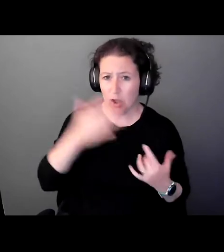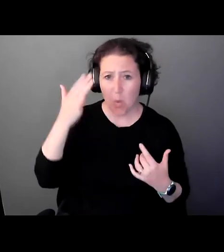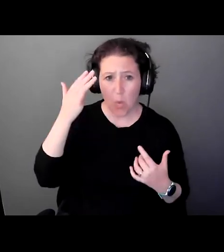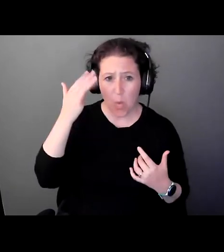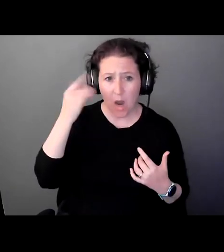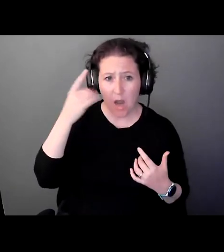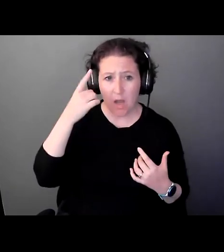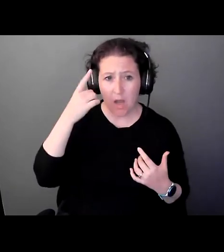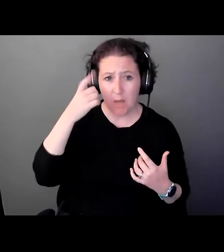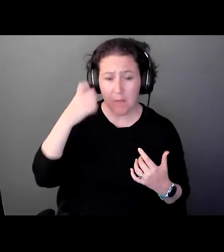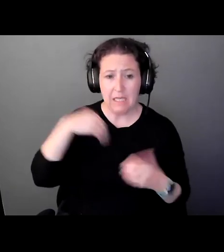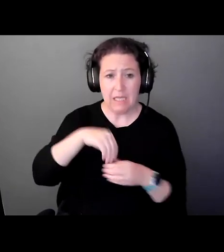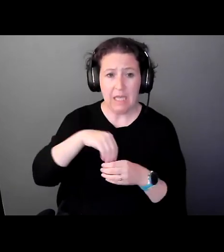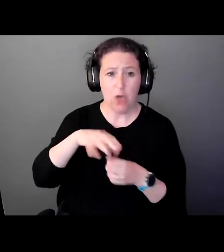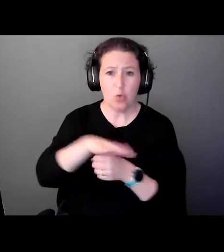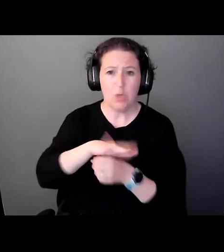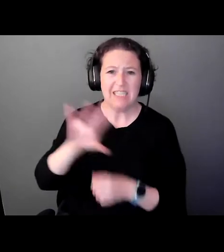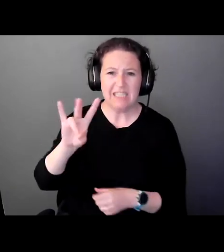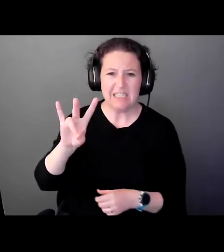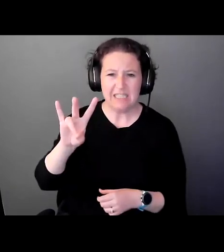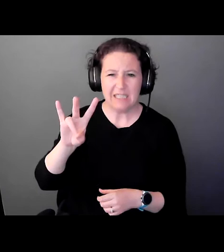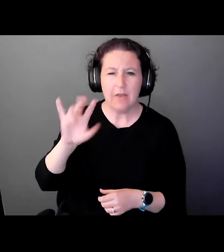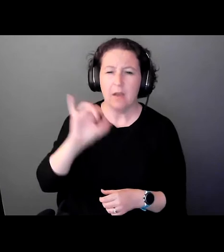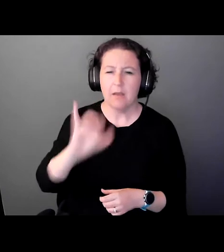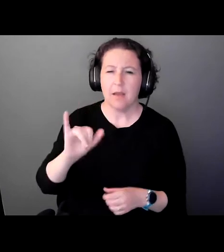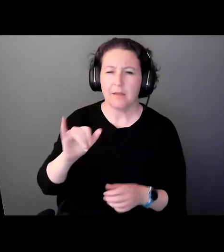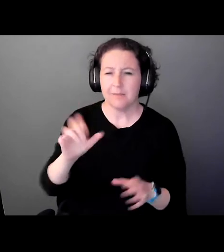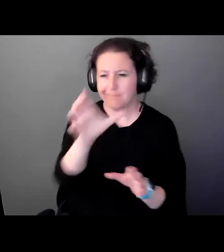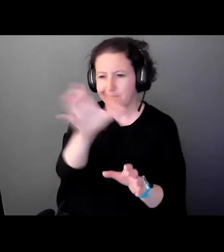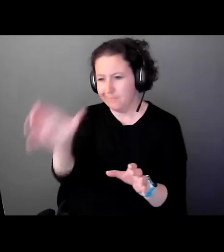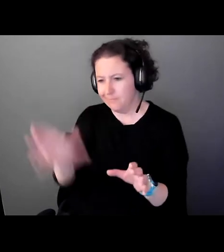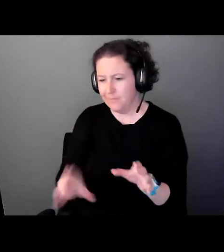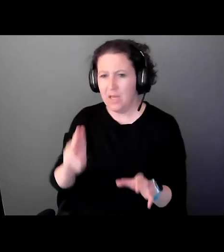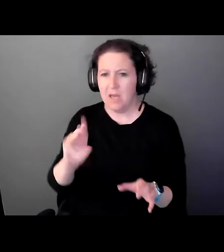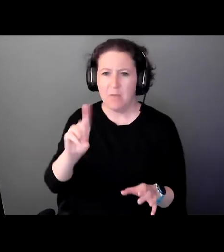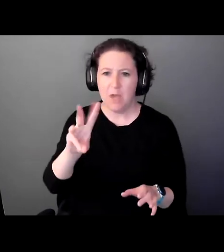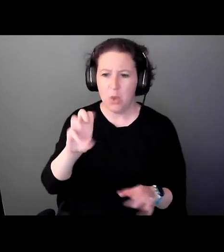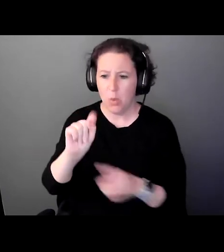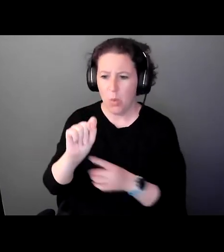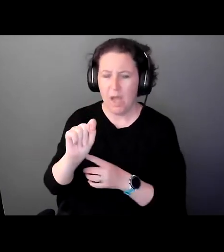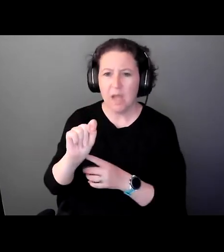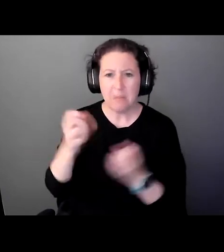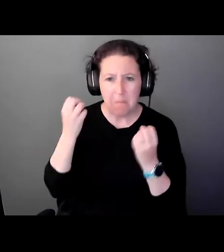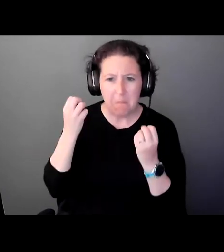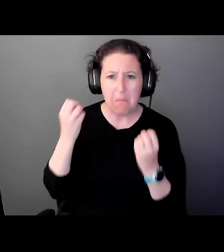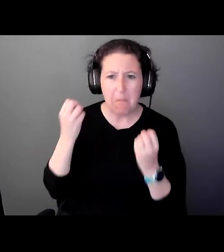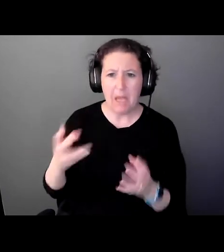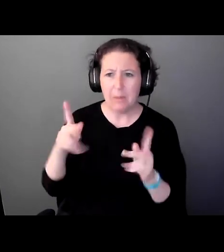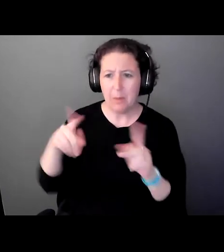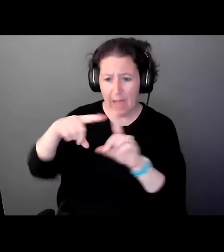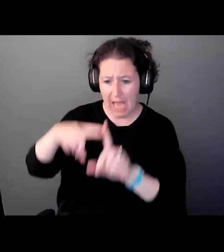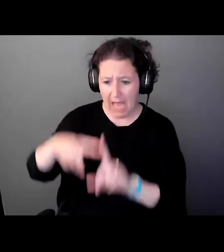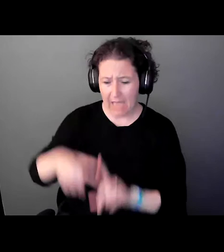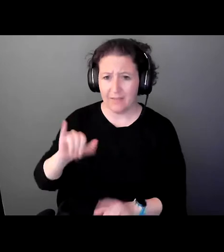Region 7, that's a big swath of the Midwest, are Delta variant, and that includes the